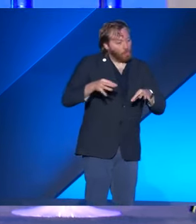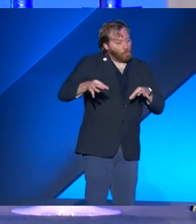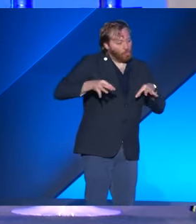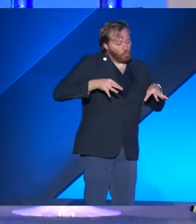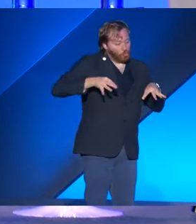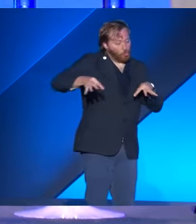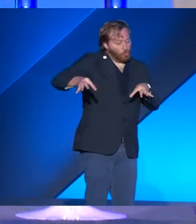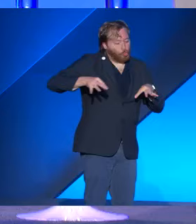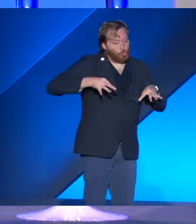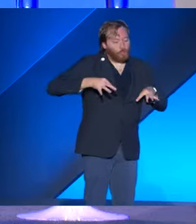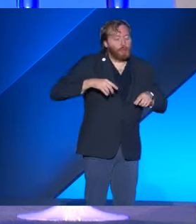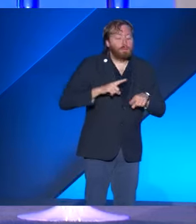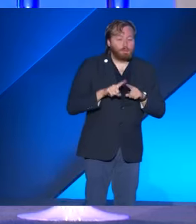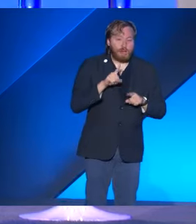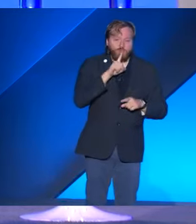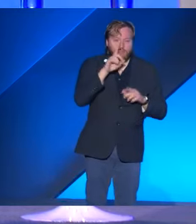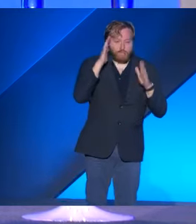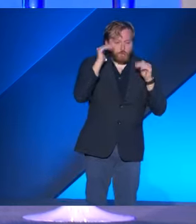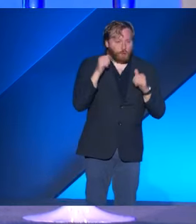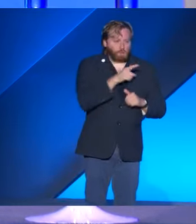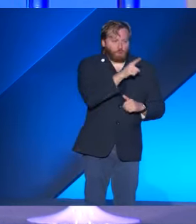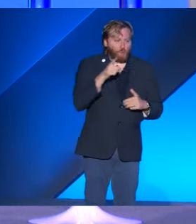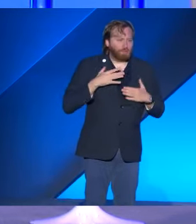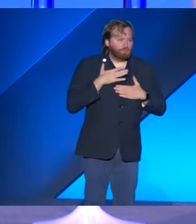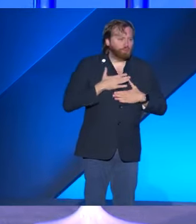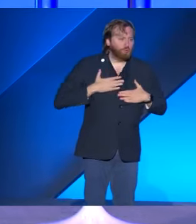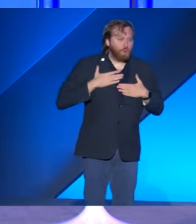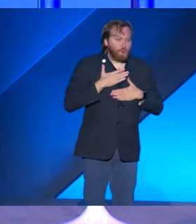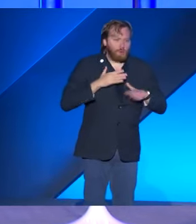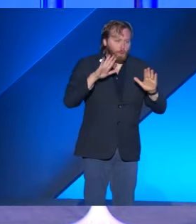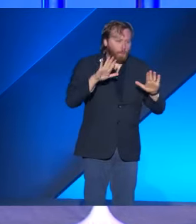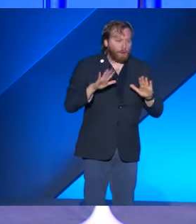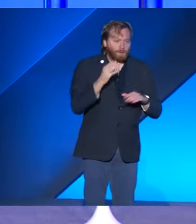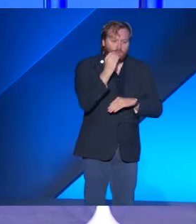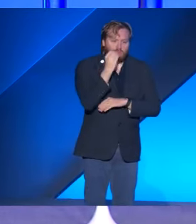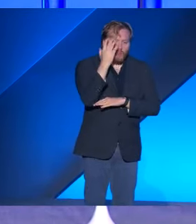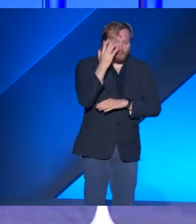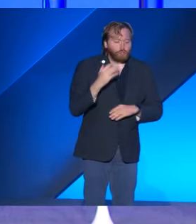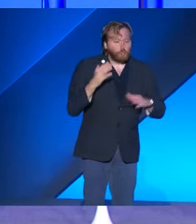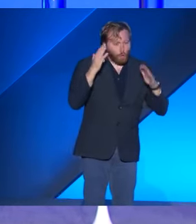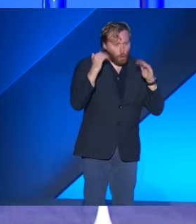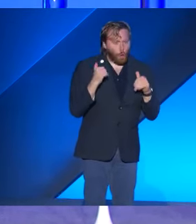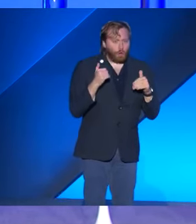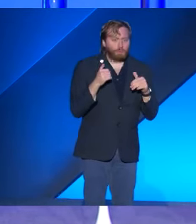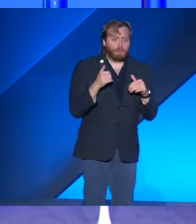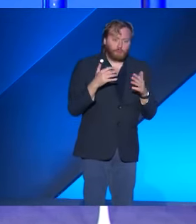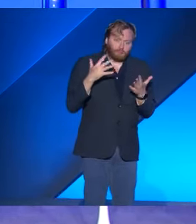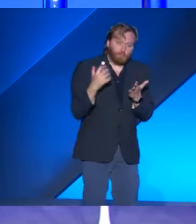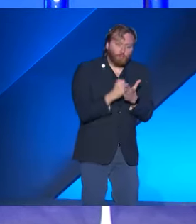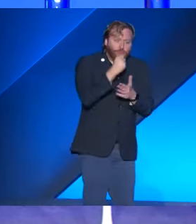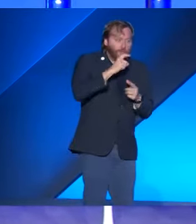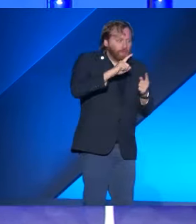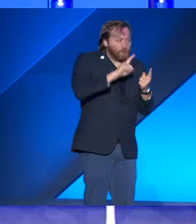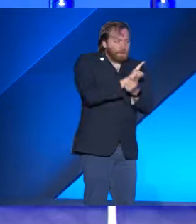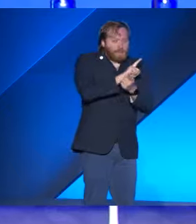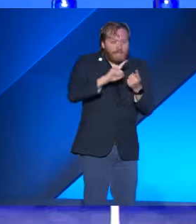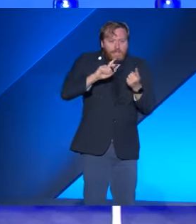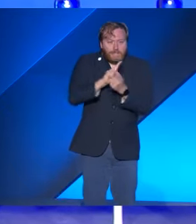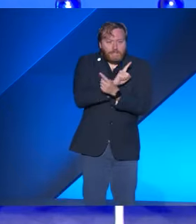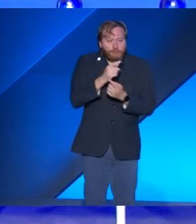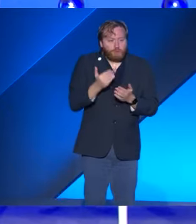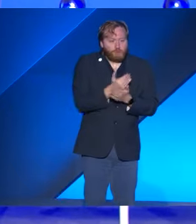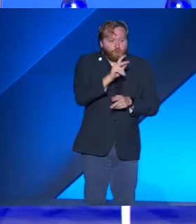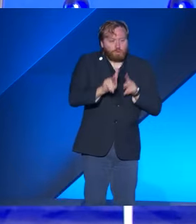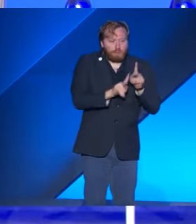But I really hope that you all had a wonderful lunch. Hope you guys had a chance to meet some new people, whether you were at